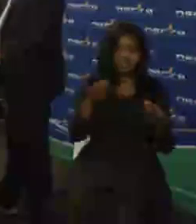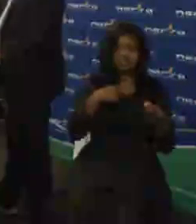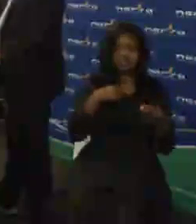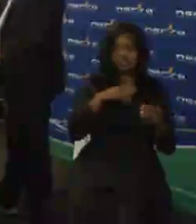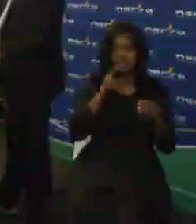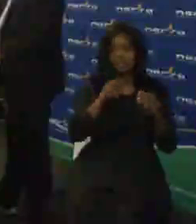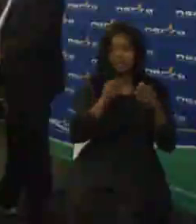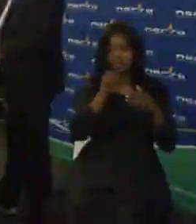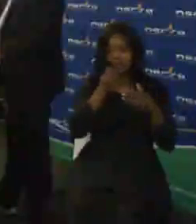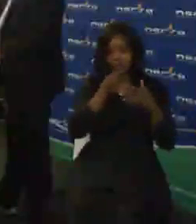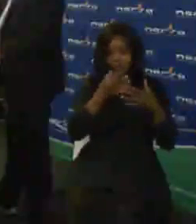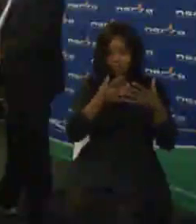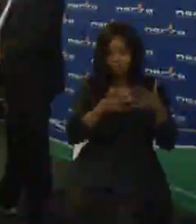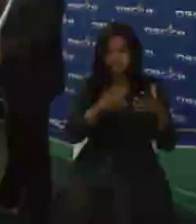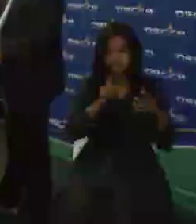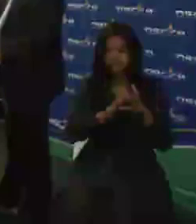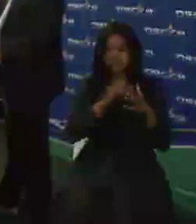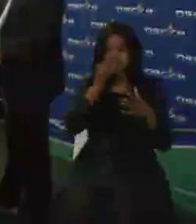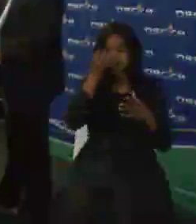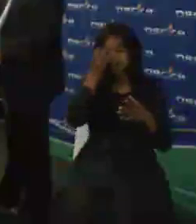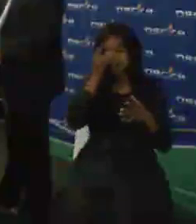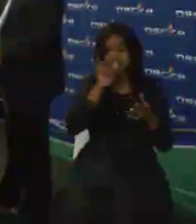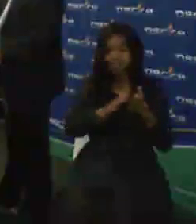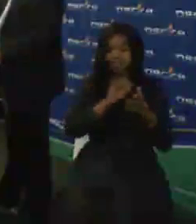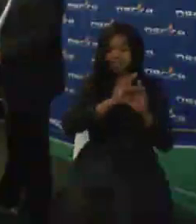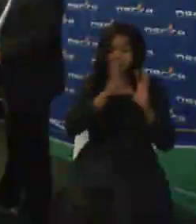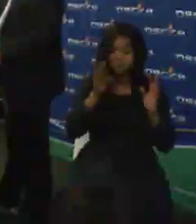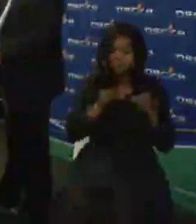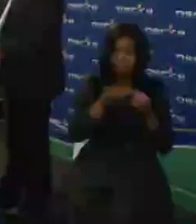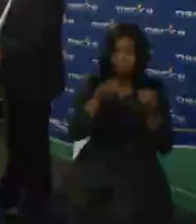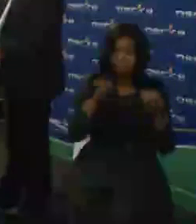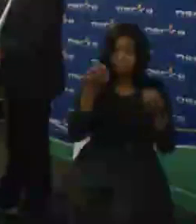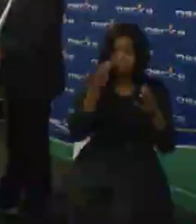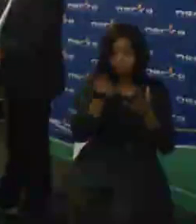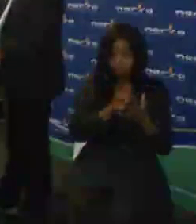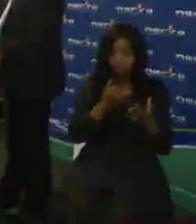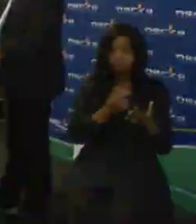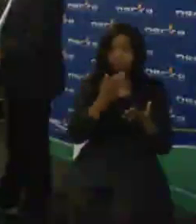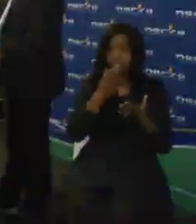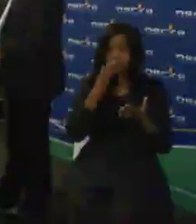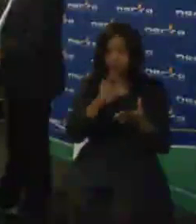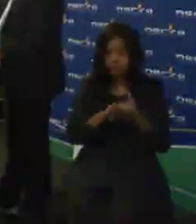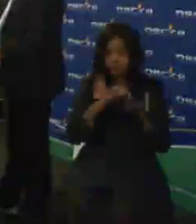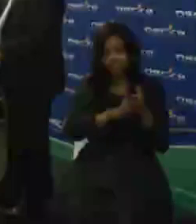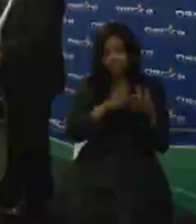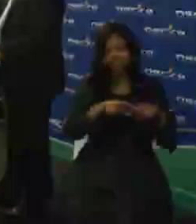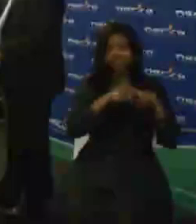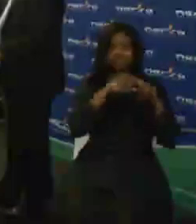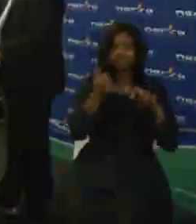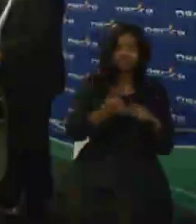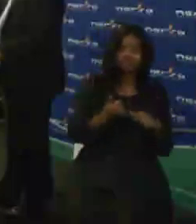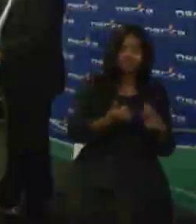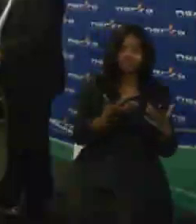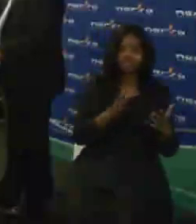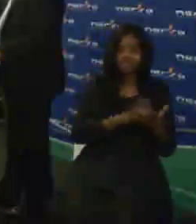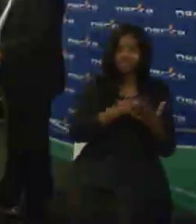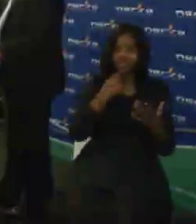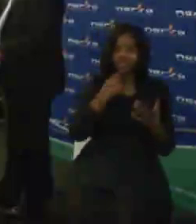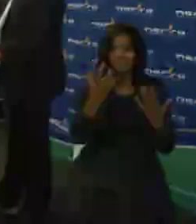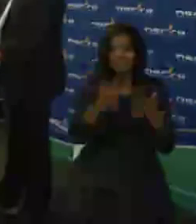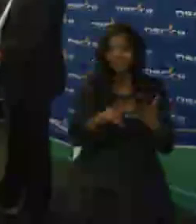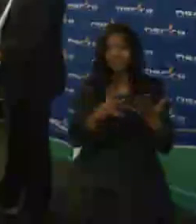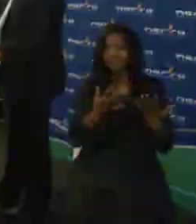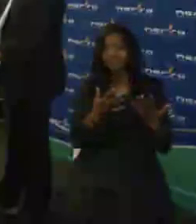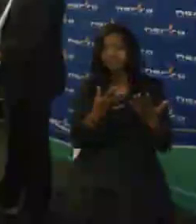primary energy, understanding that many of that is already contractual and committed and fixed. And as I said, you